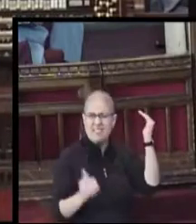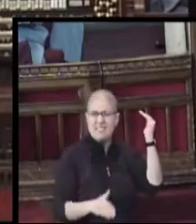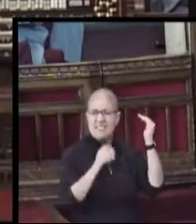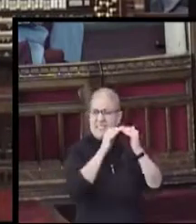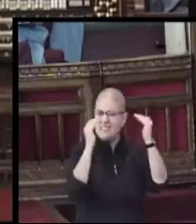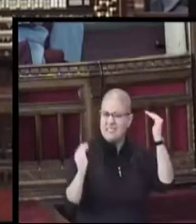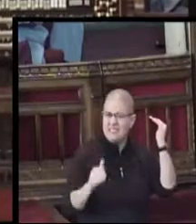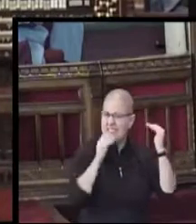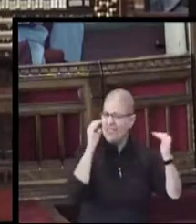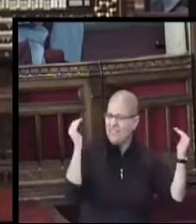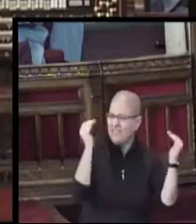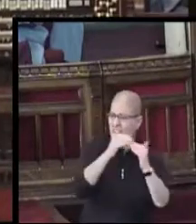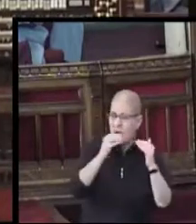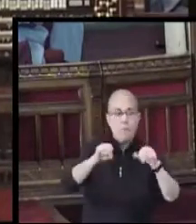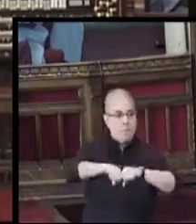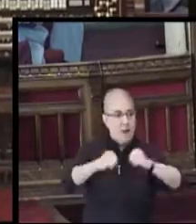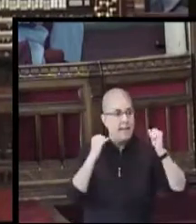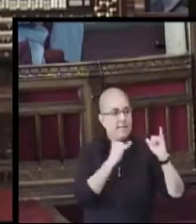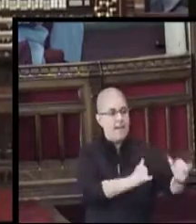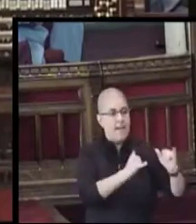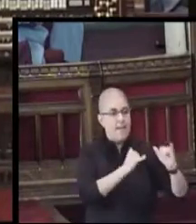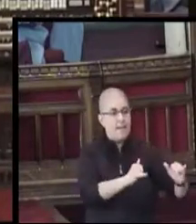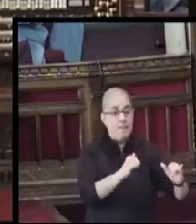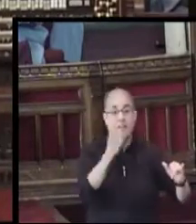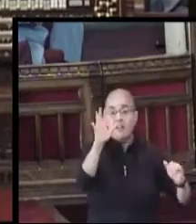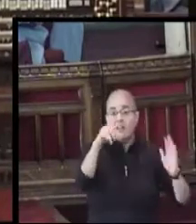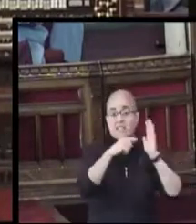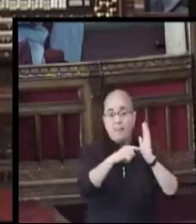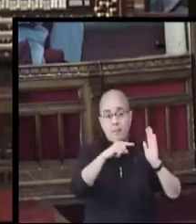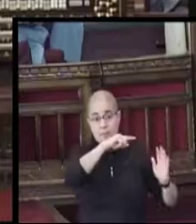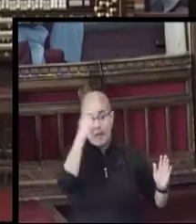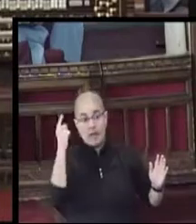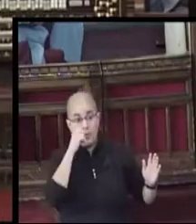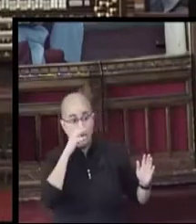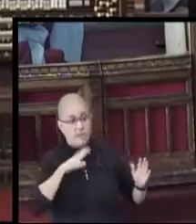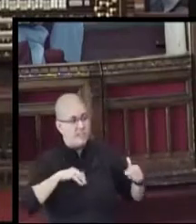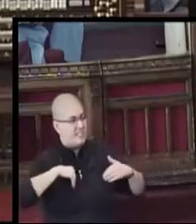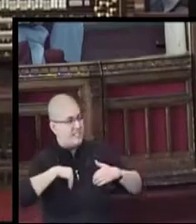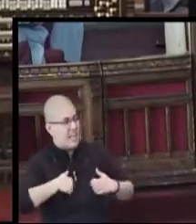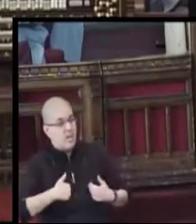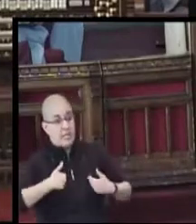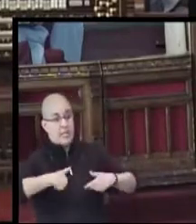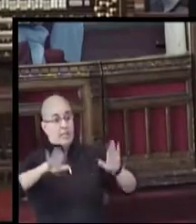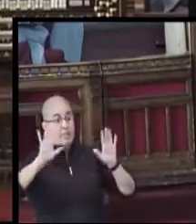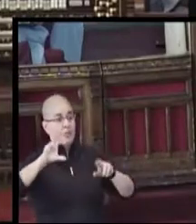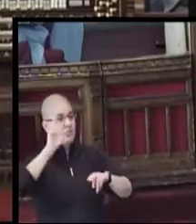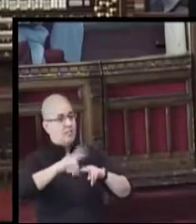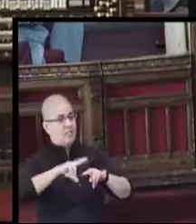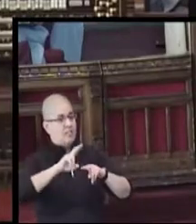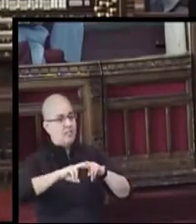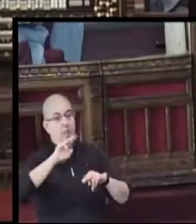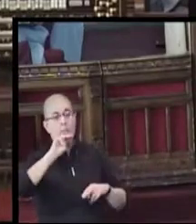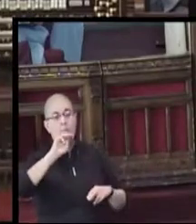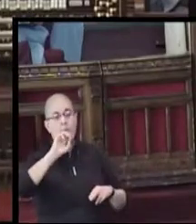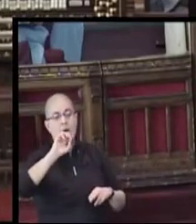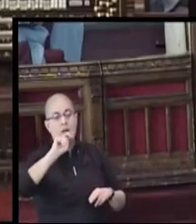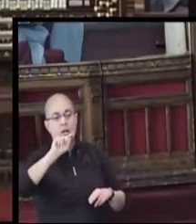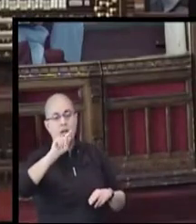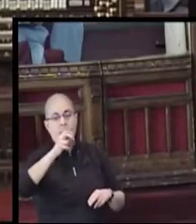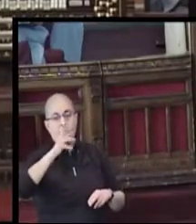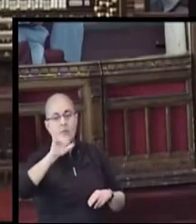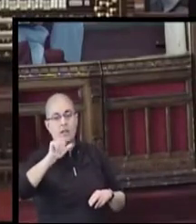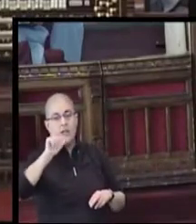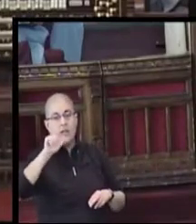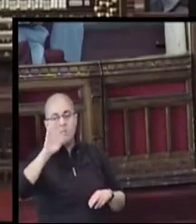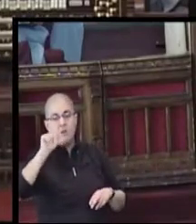day. The kind of rule-breaking that caused a black woman who was tired and refused to give up her seat in Montgomery, Alabama. The kind